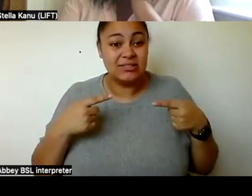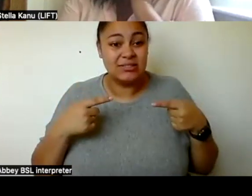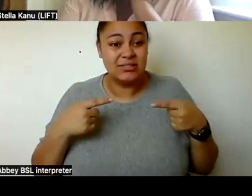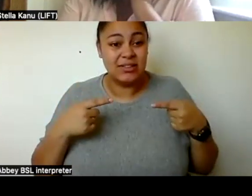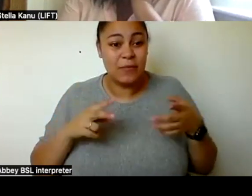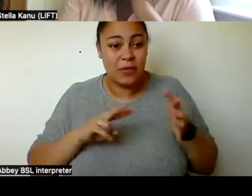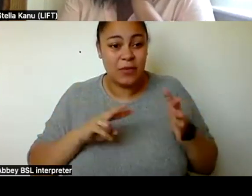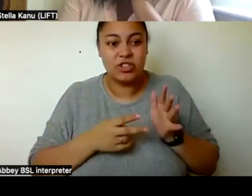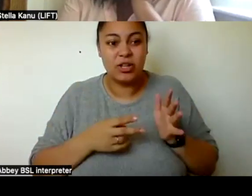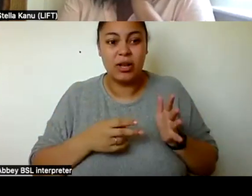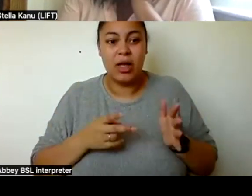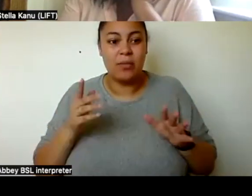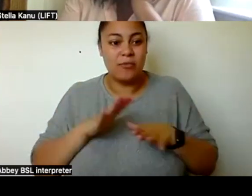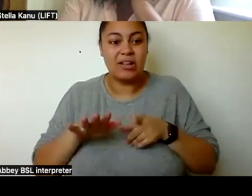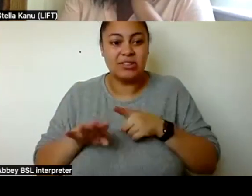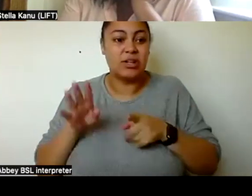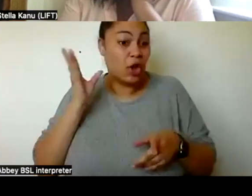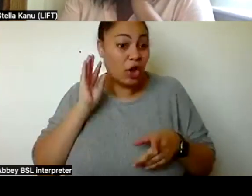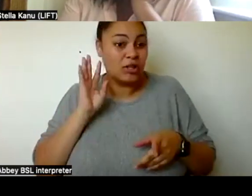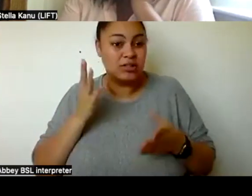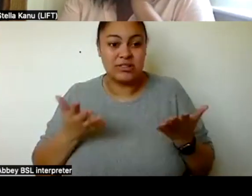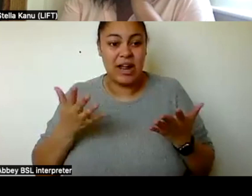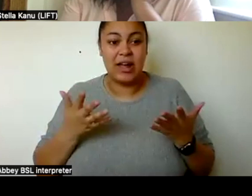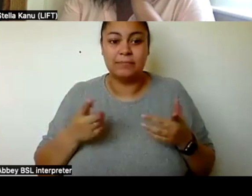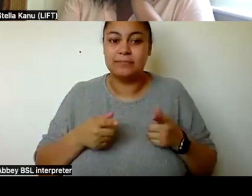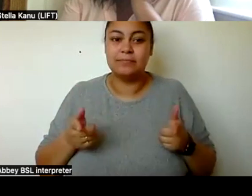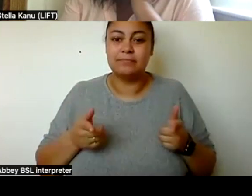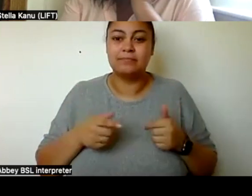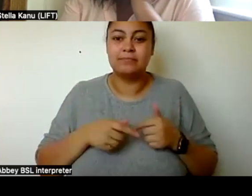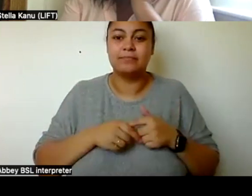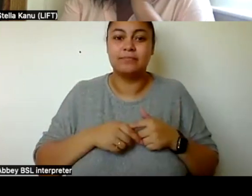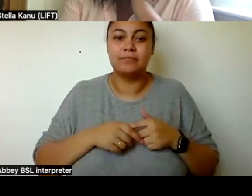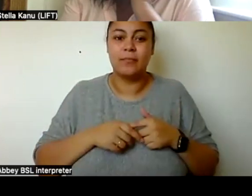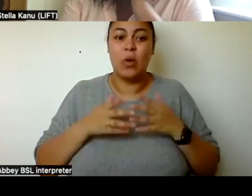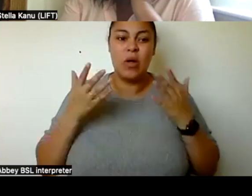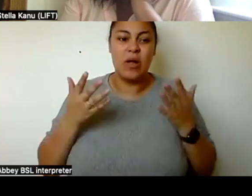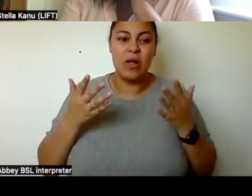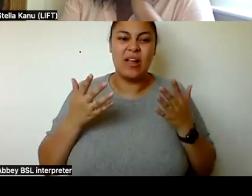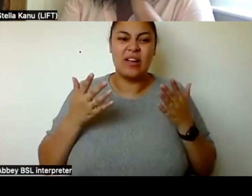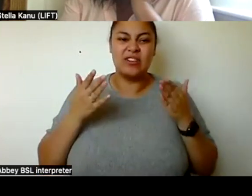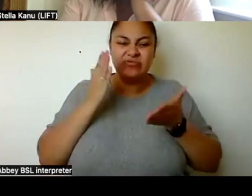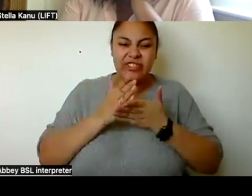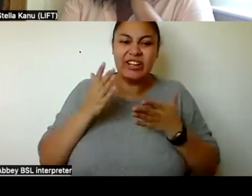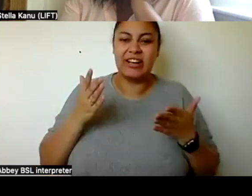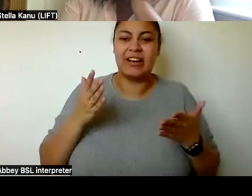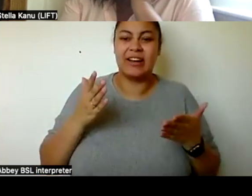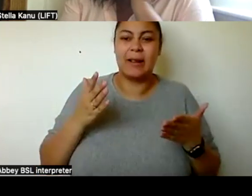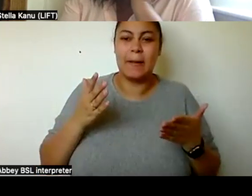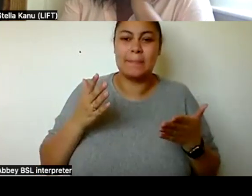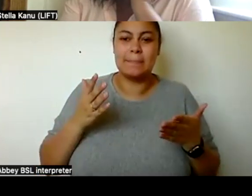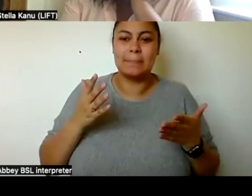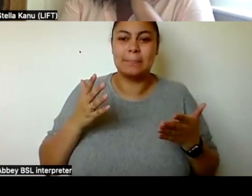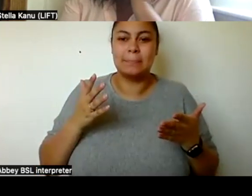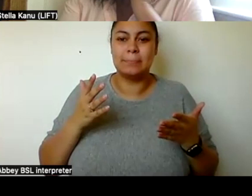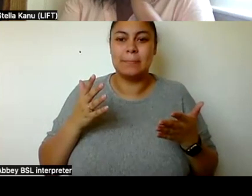today. She said it's a non-starter, unless there's a, you know, really, really,